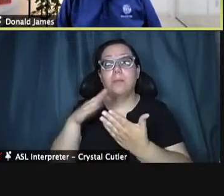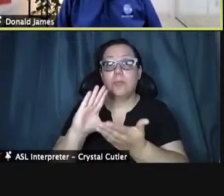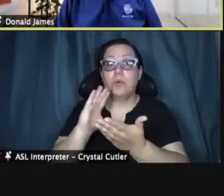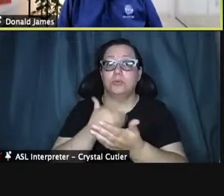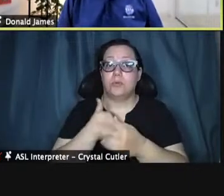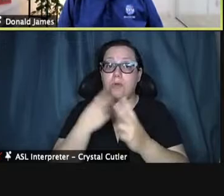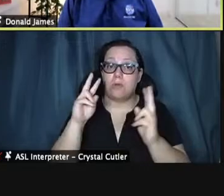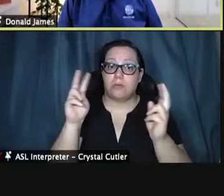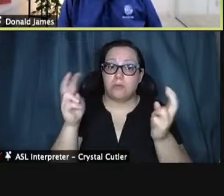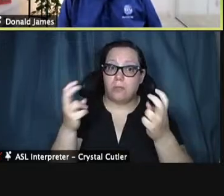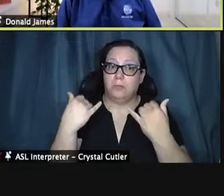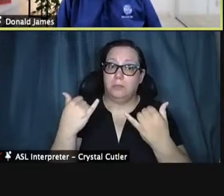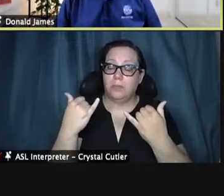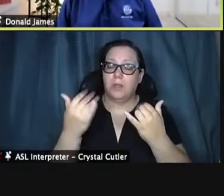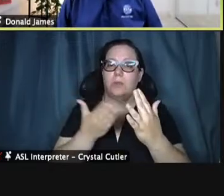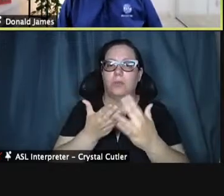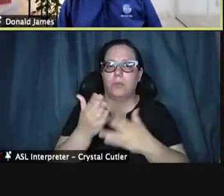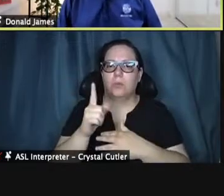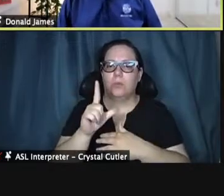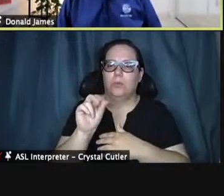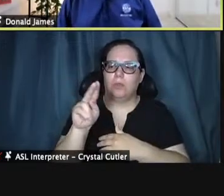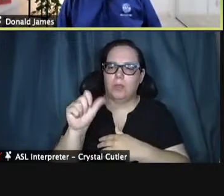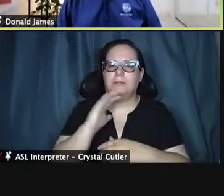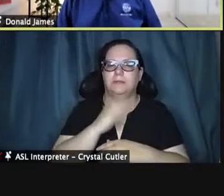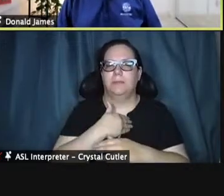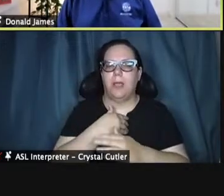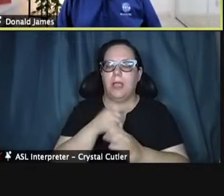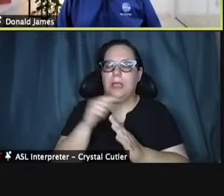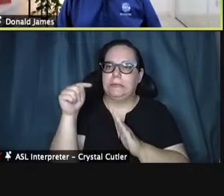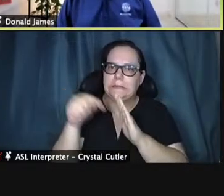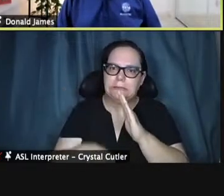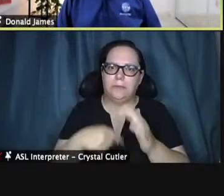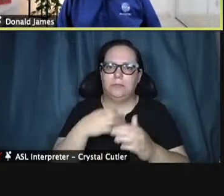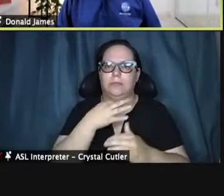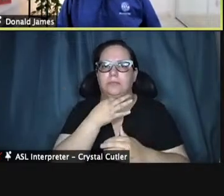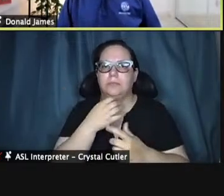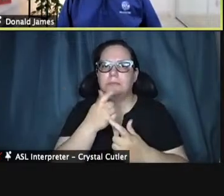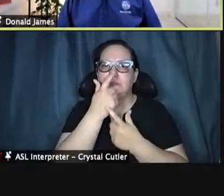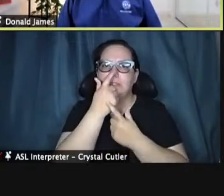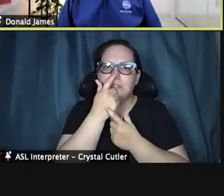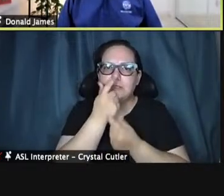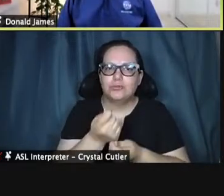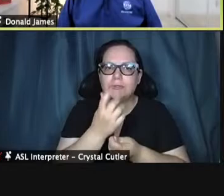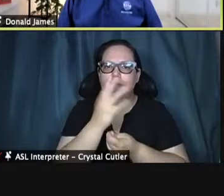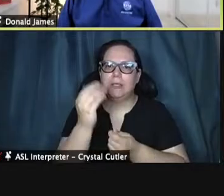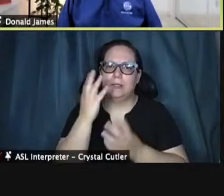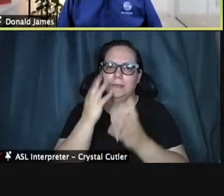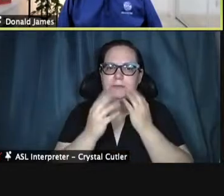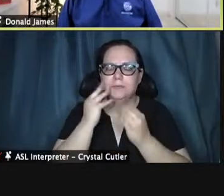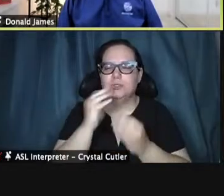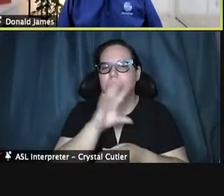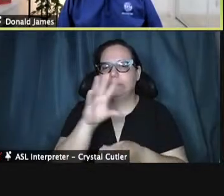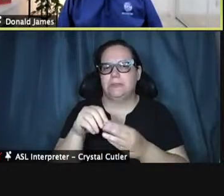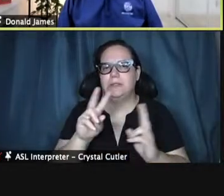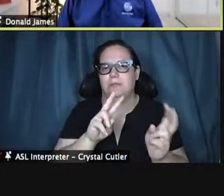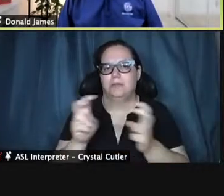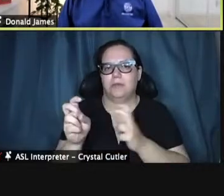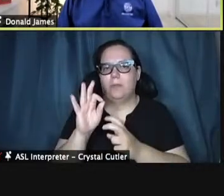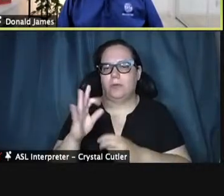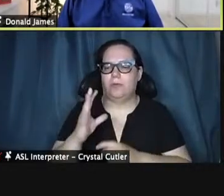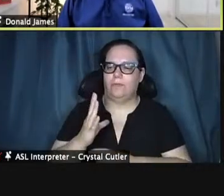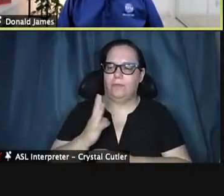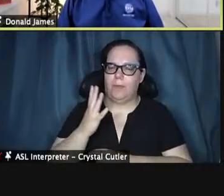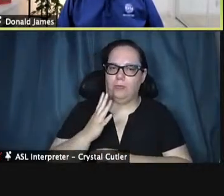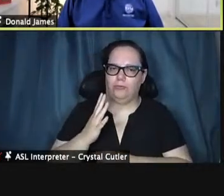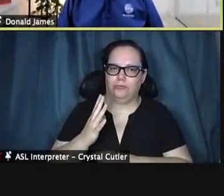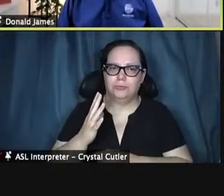topic today through the lens of my deep curiosity, interest, and experience in the topic of manners. And my